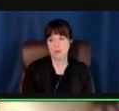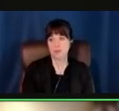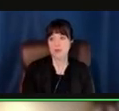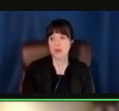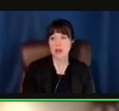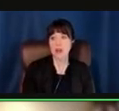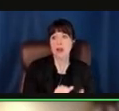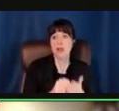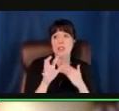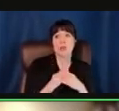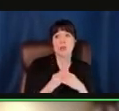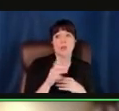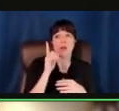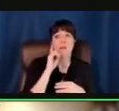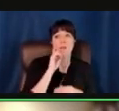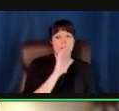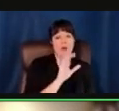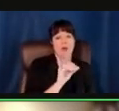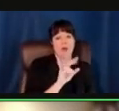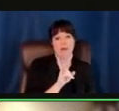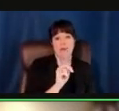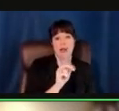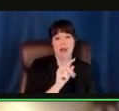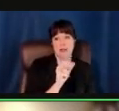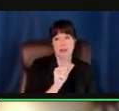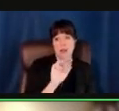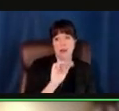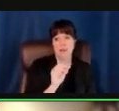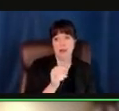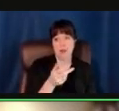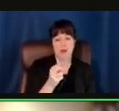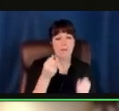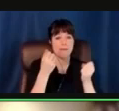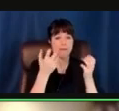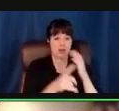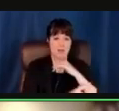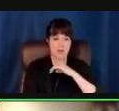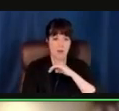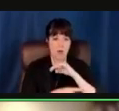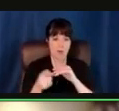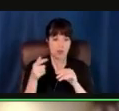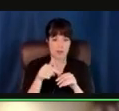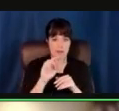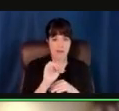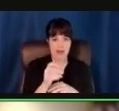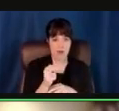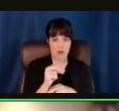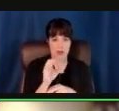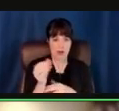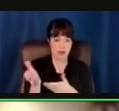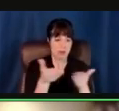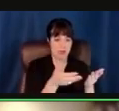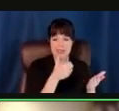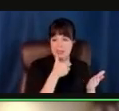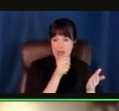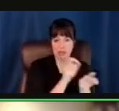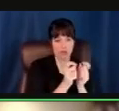fee at Covanta Marion, where much of the garbage in Marion County is taken, is not changing and remains